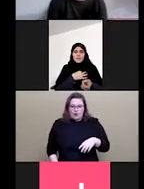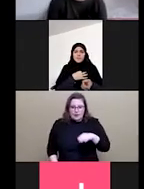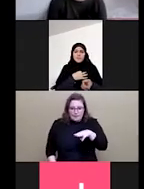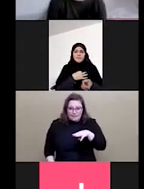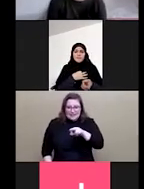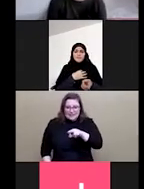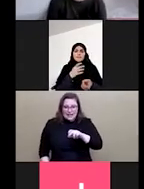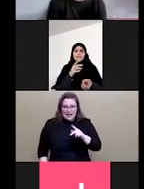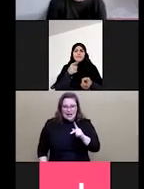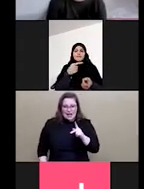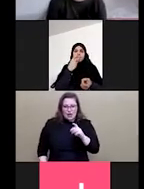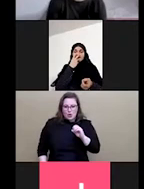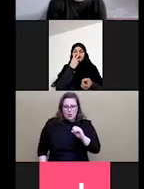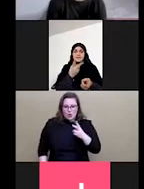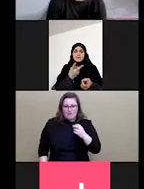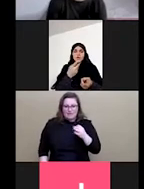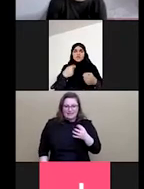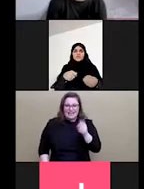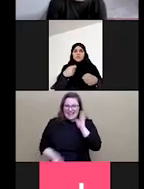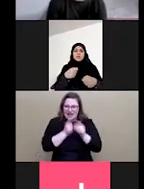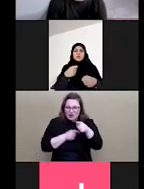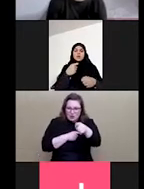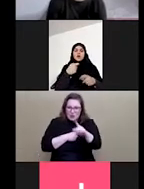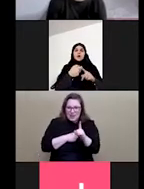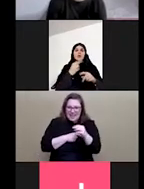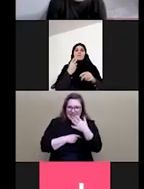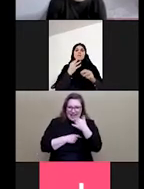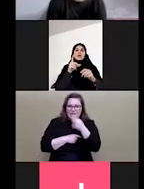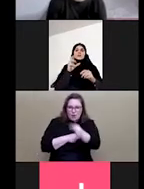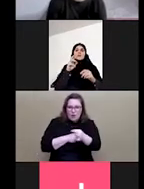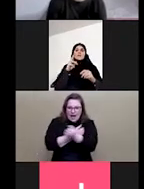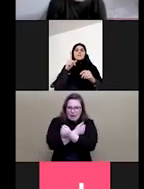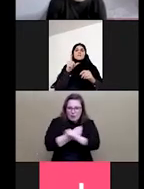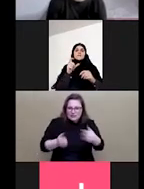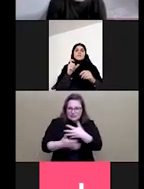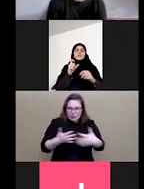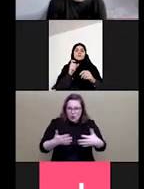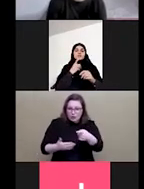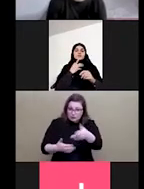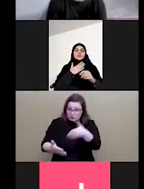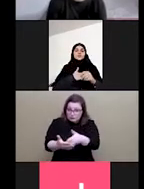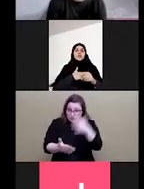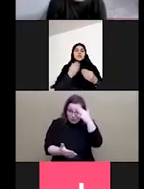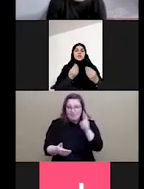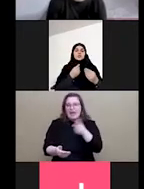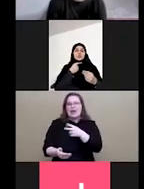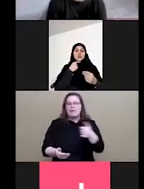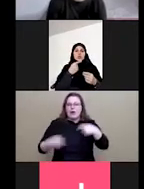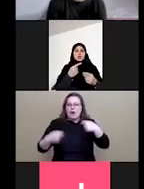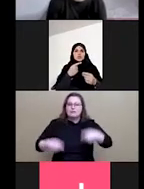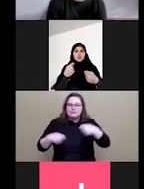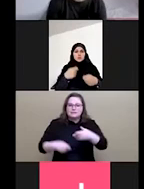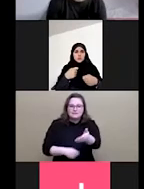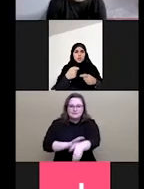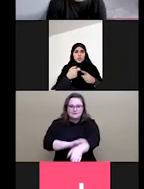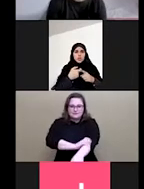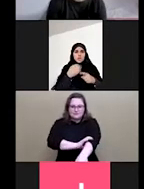maybe you can ask him in Bosnian if he has any troubles, or if it's just a mistake.